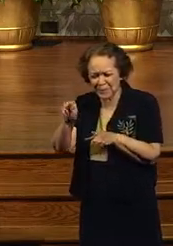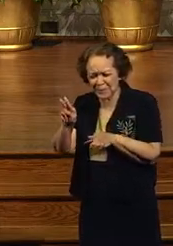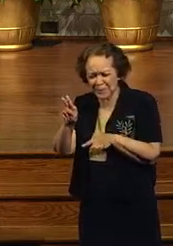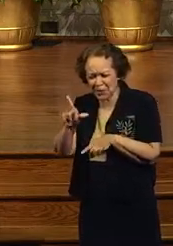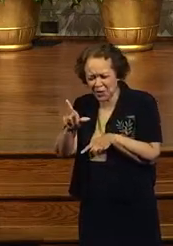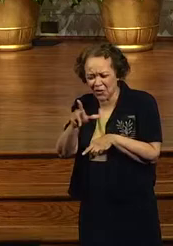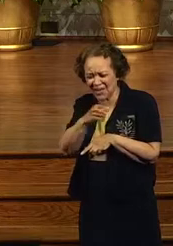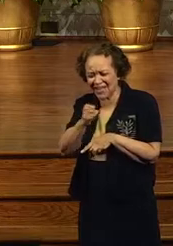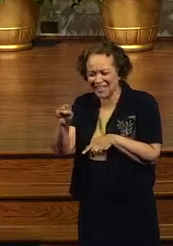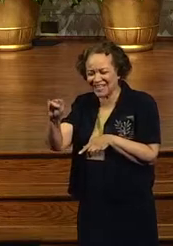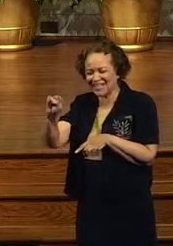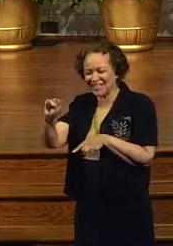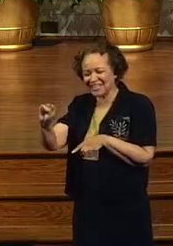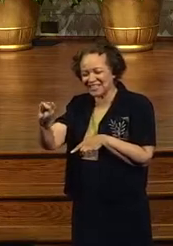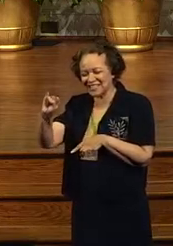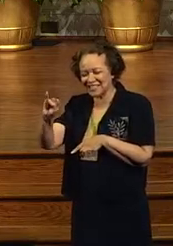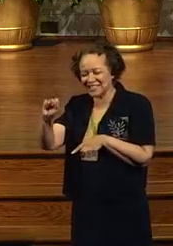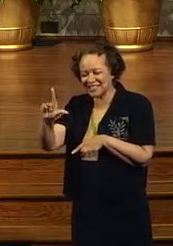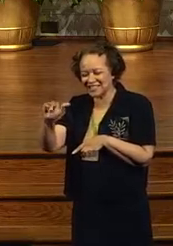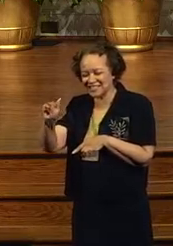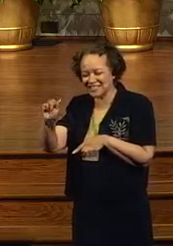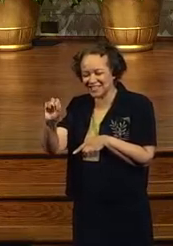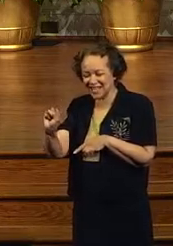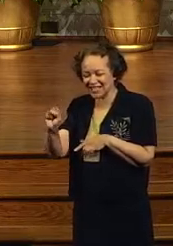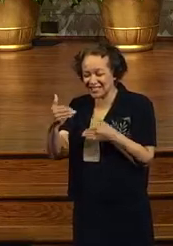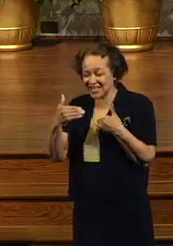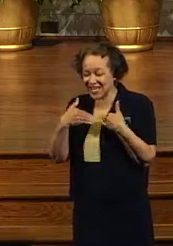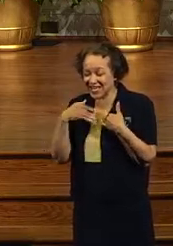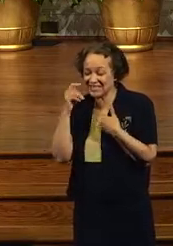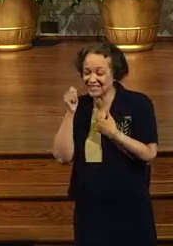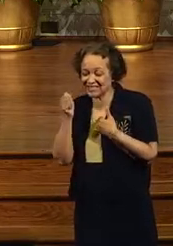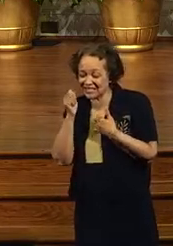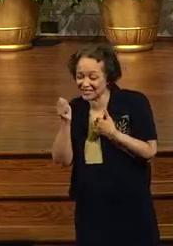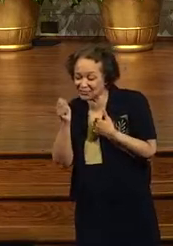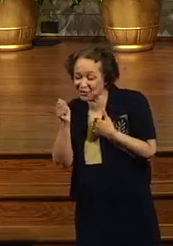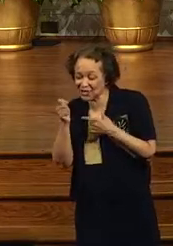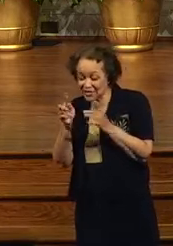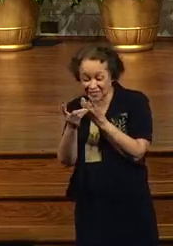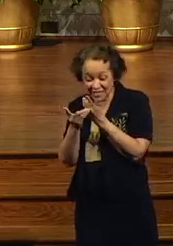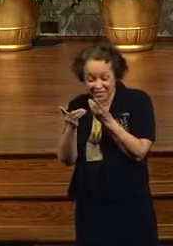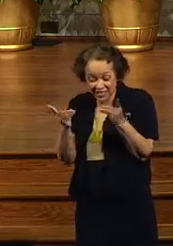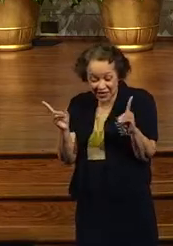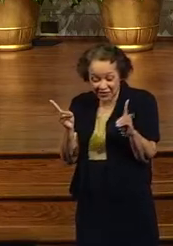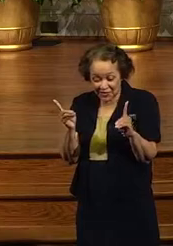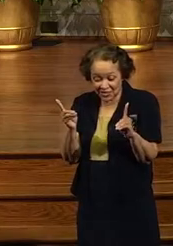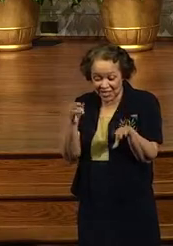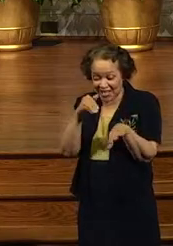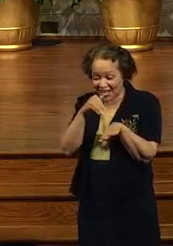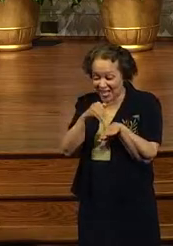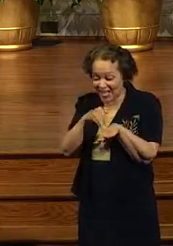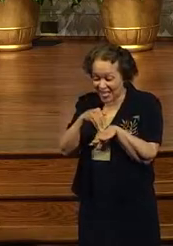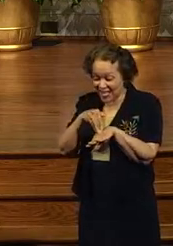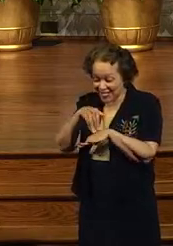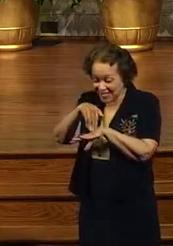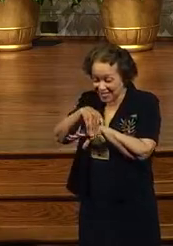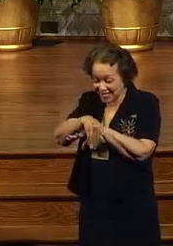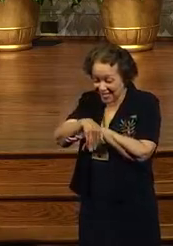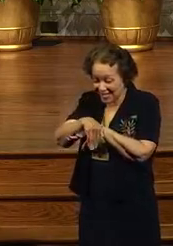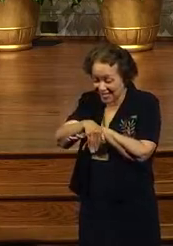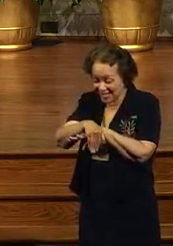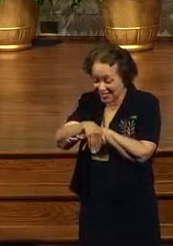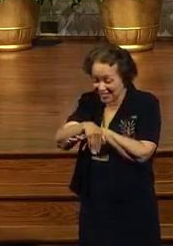testimony. My God can deliver at midnight. God has ever delivered for you. He's that type of God.